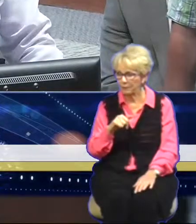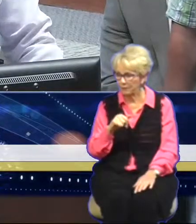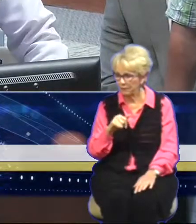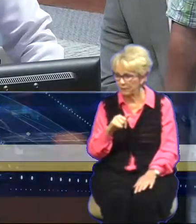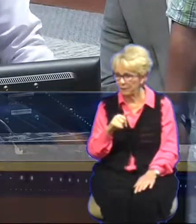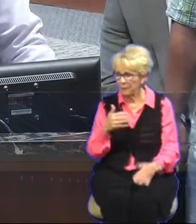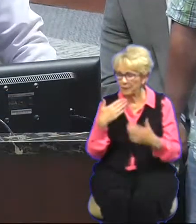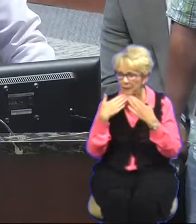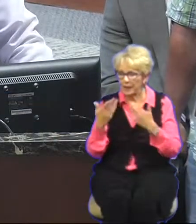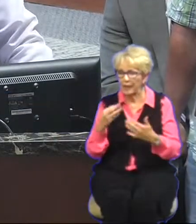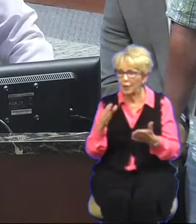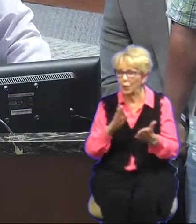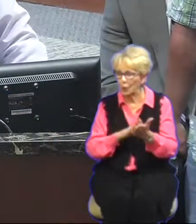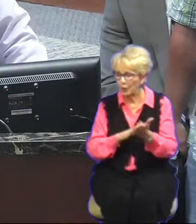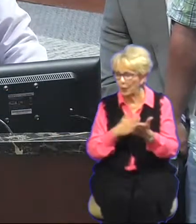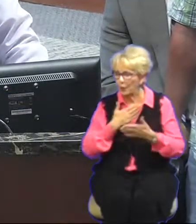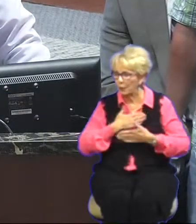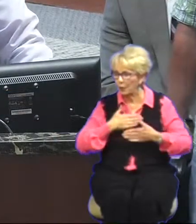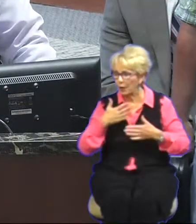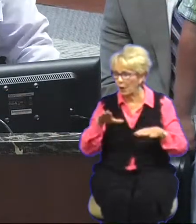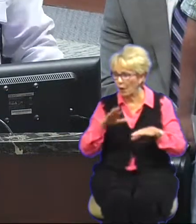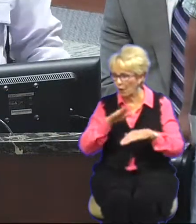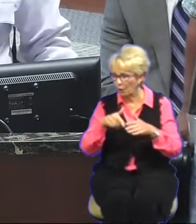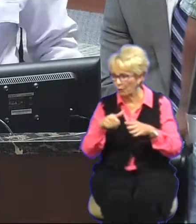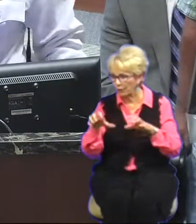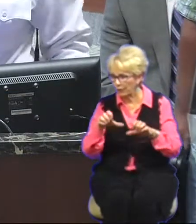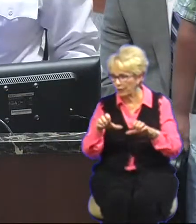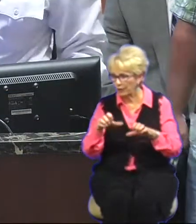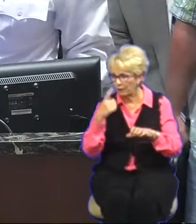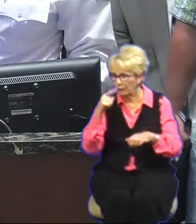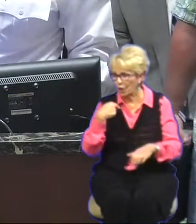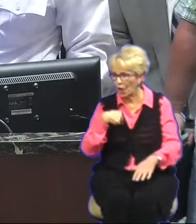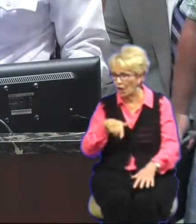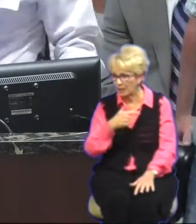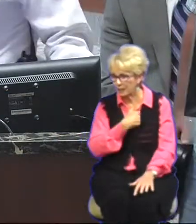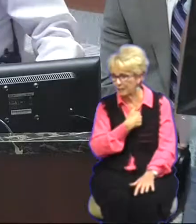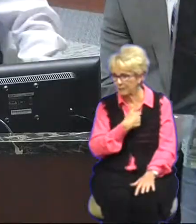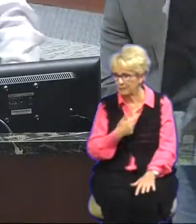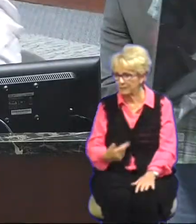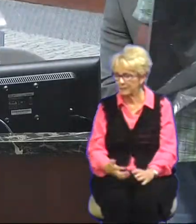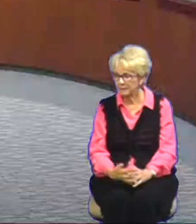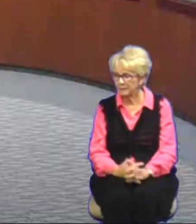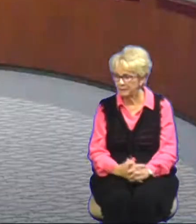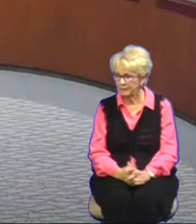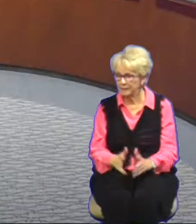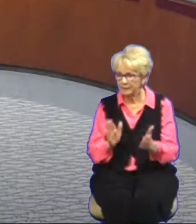safety, congratulations, and we appreciate all you've done for us. Absolutely.